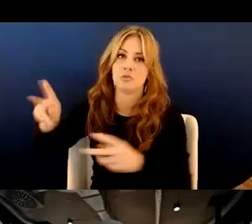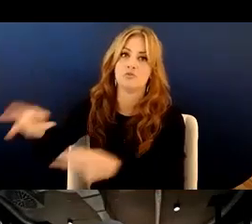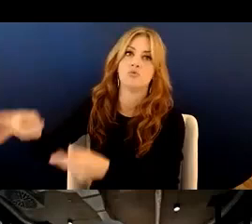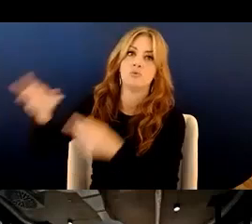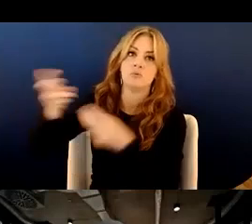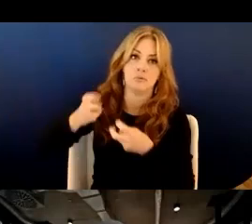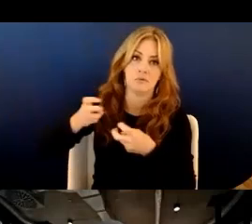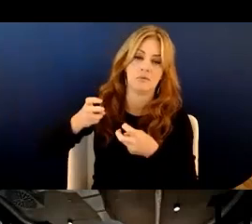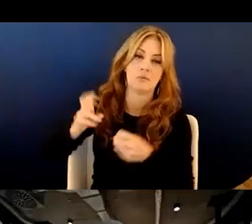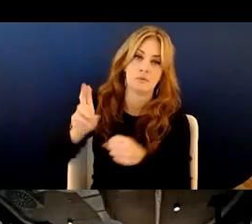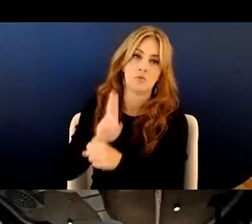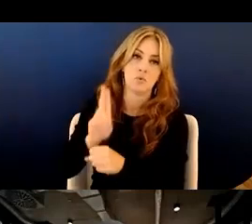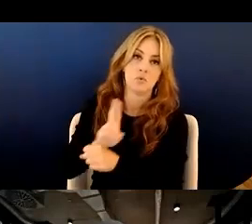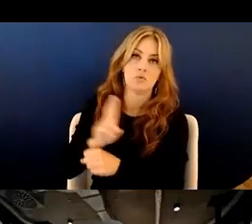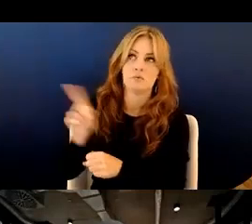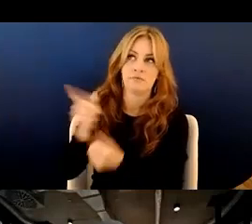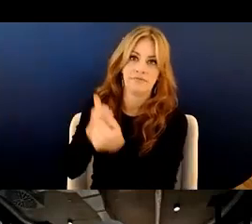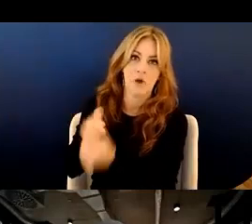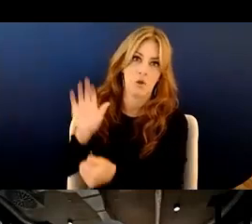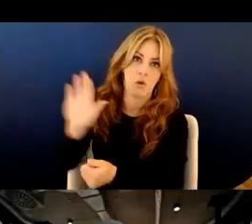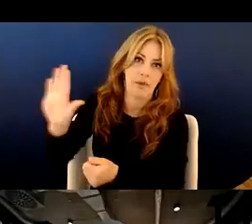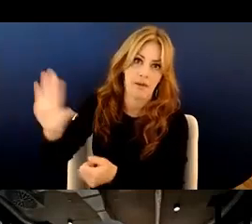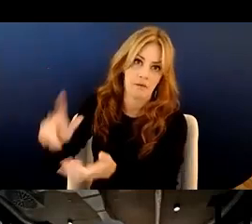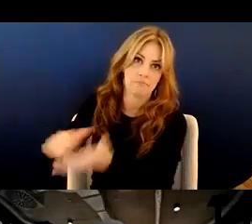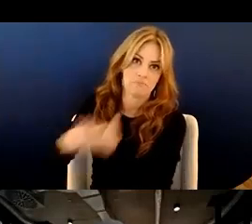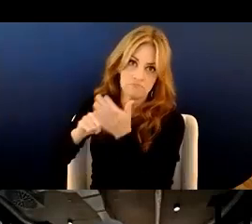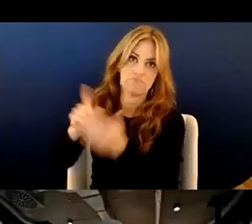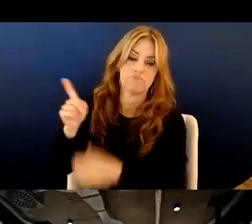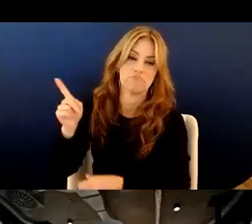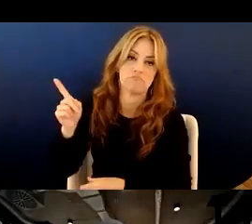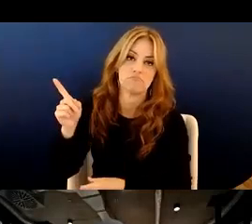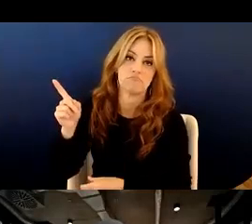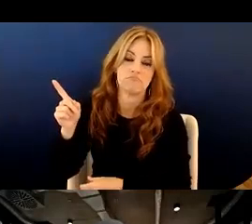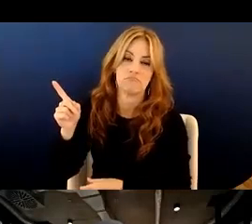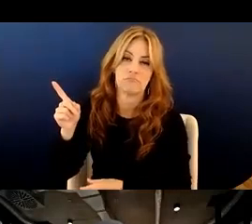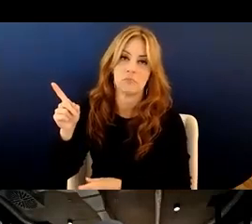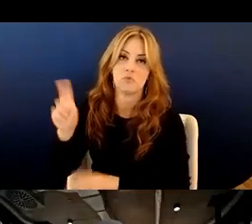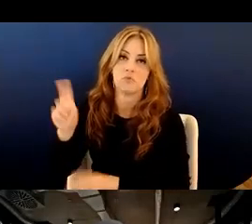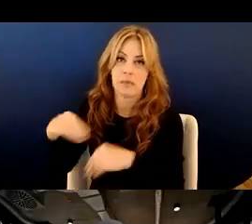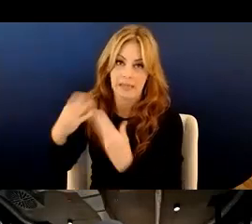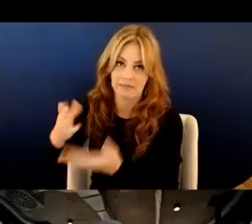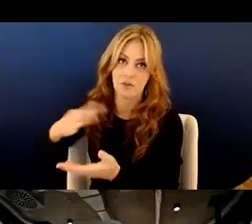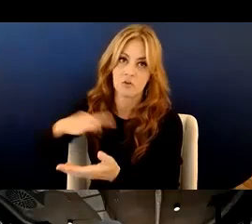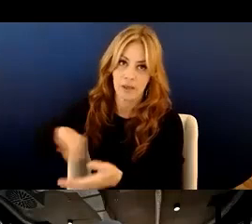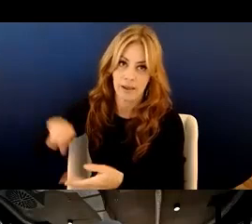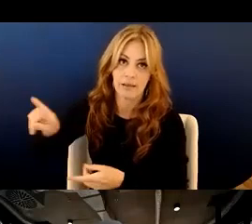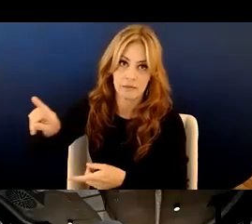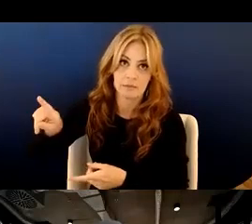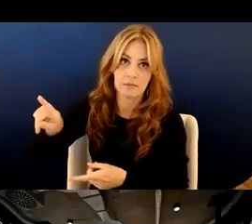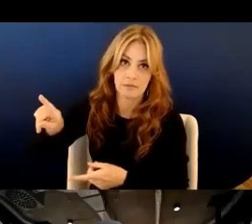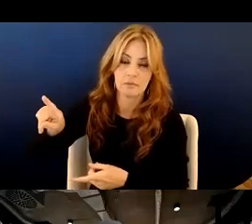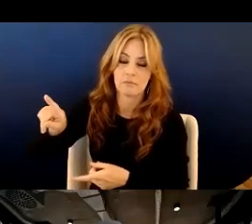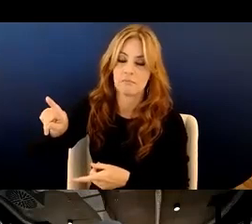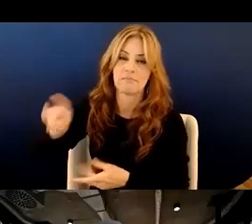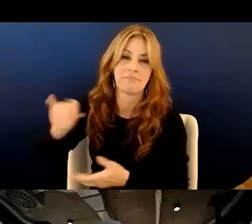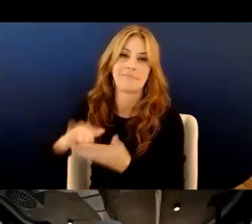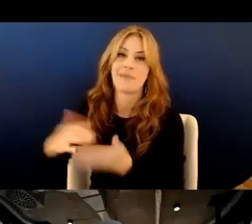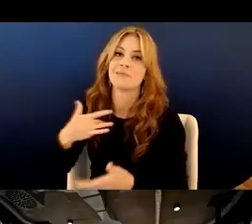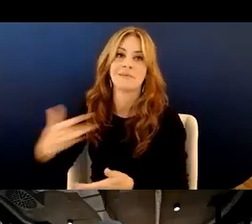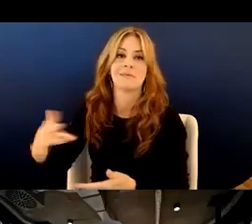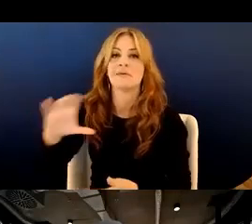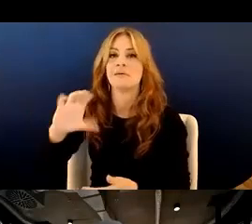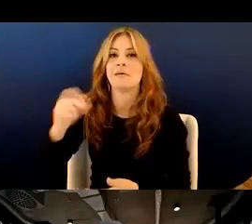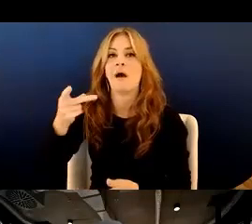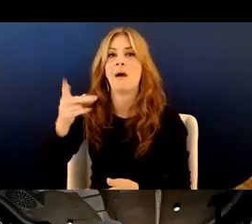have to follow whatever requirements they have in terms of giving credit. That's just the way copyright